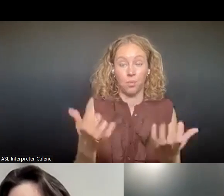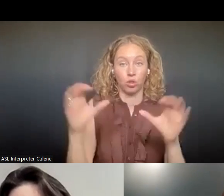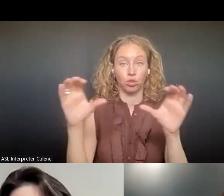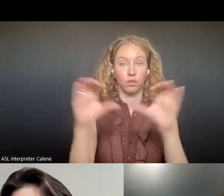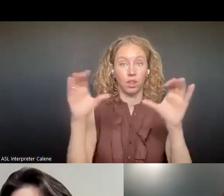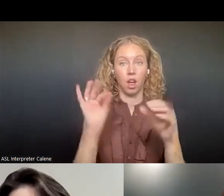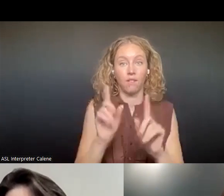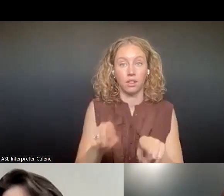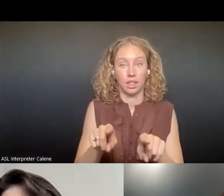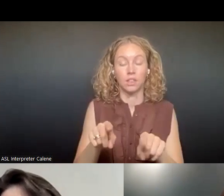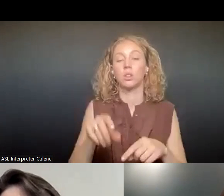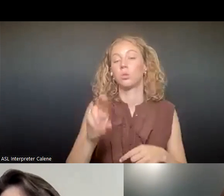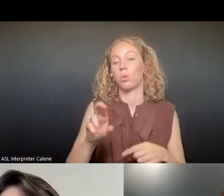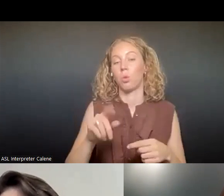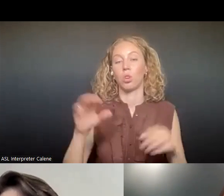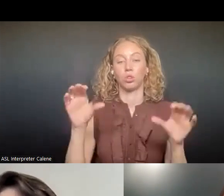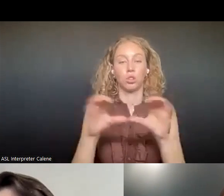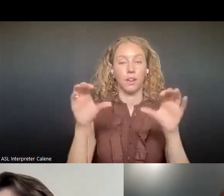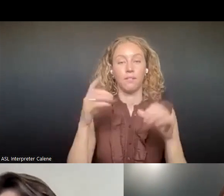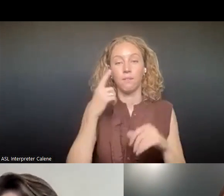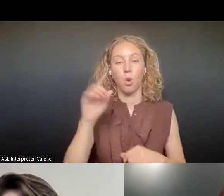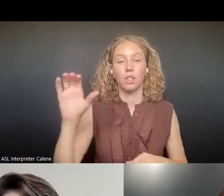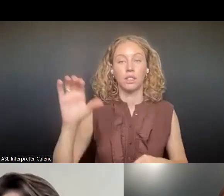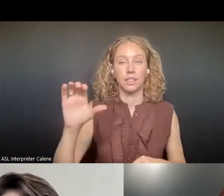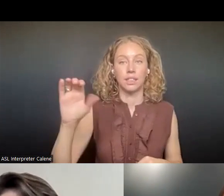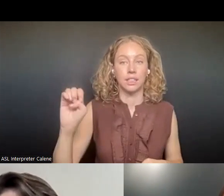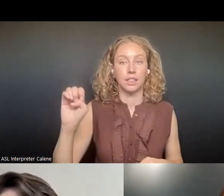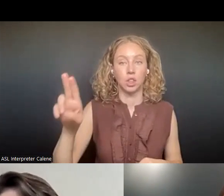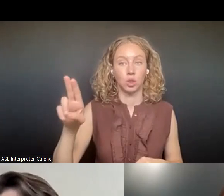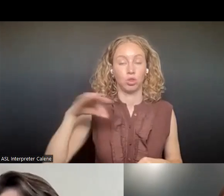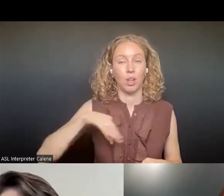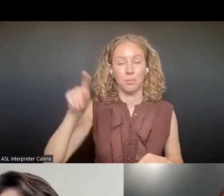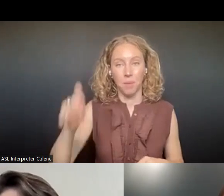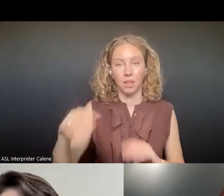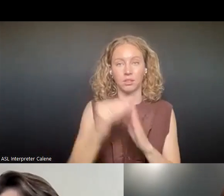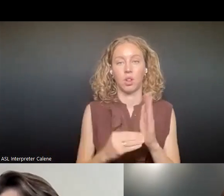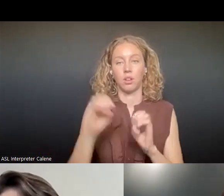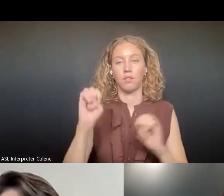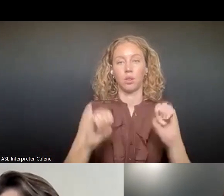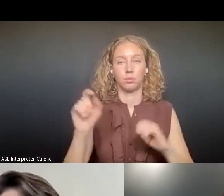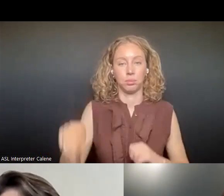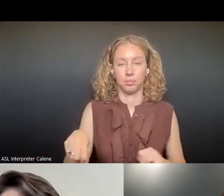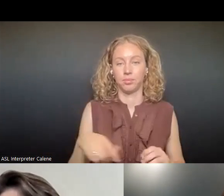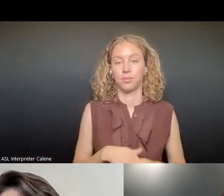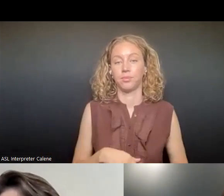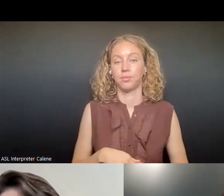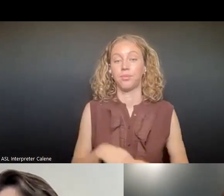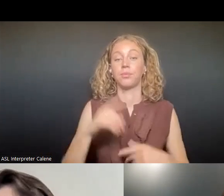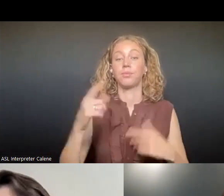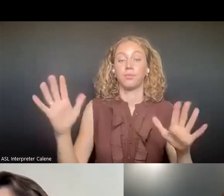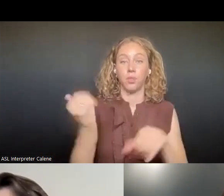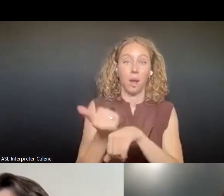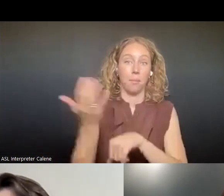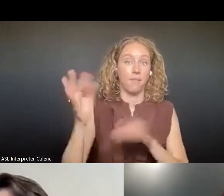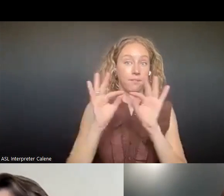certificate of attendance or a certificate for CEU credits, you must complete the evaluation form. And upon submitting the